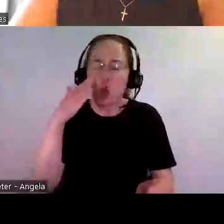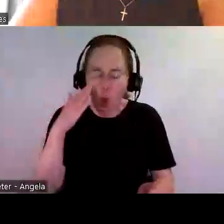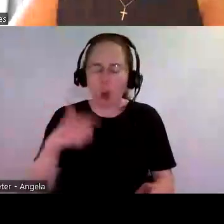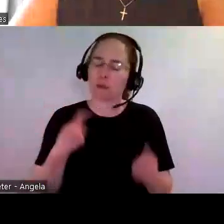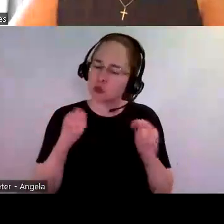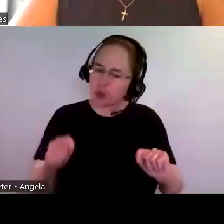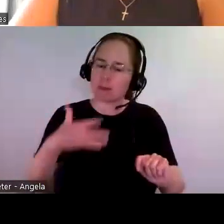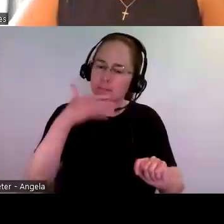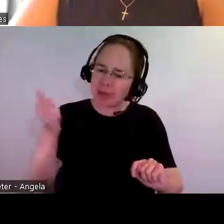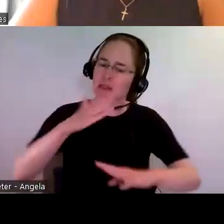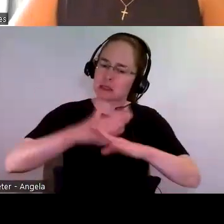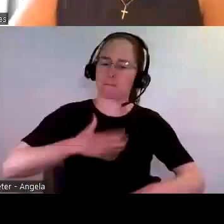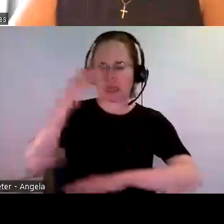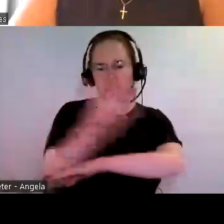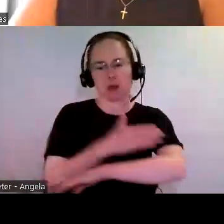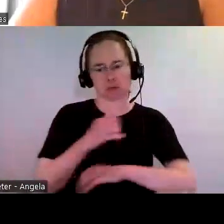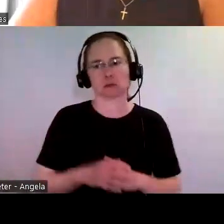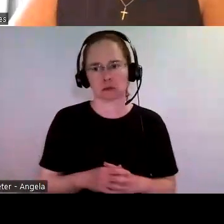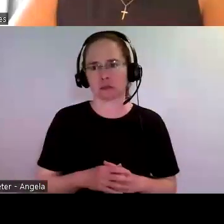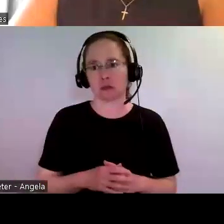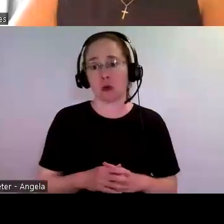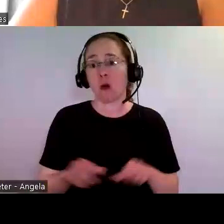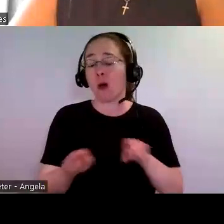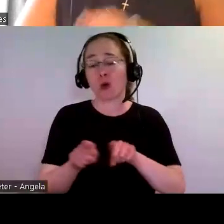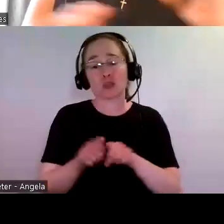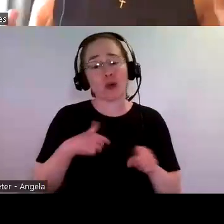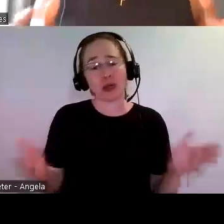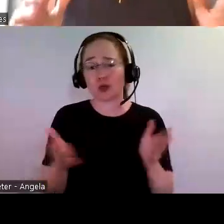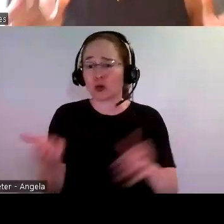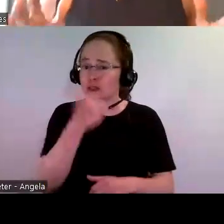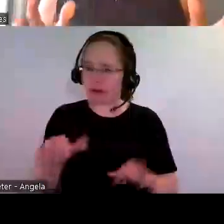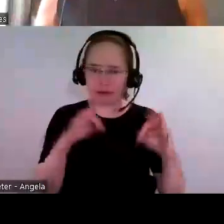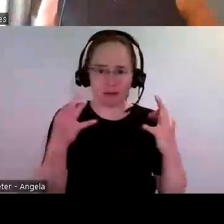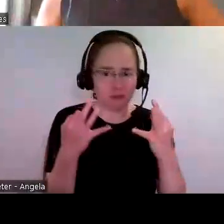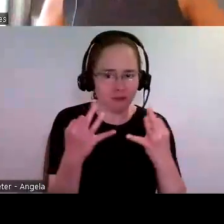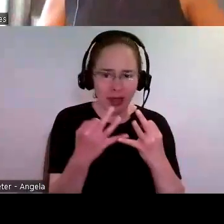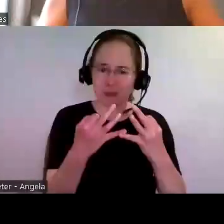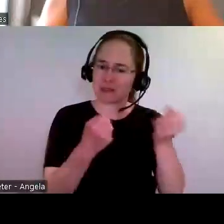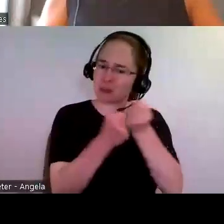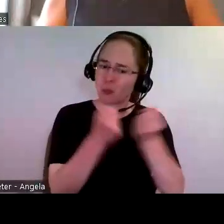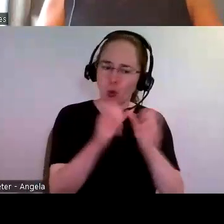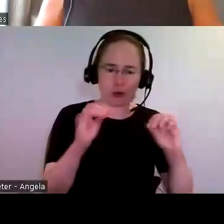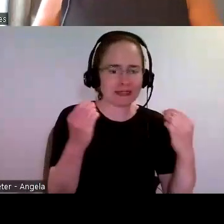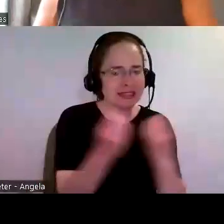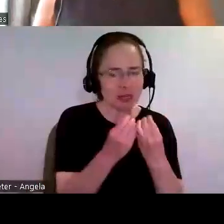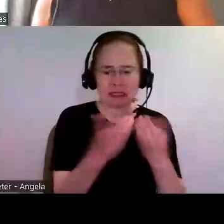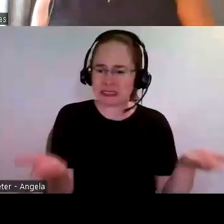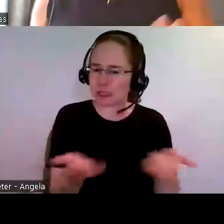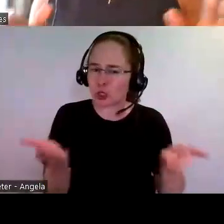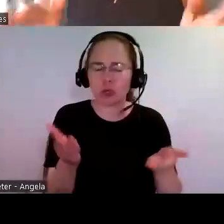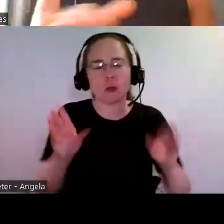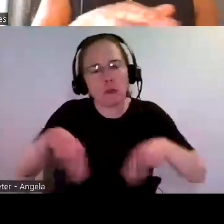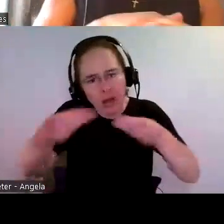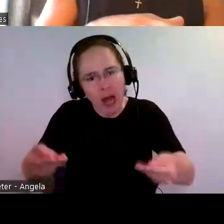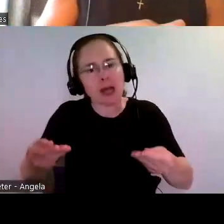best interest of my son. I would also encourage any family-run, family support organization to provide